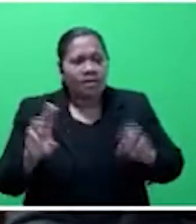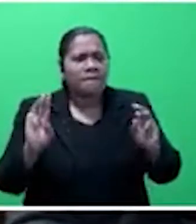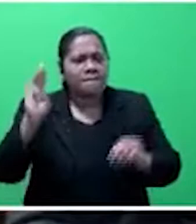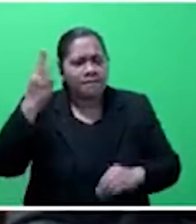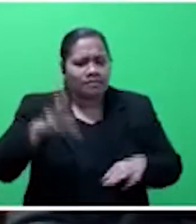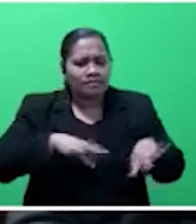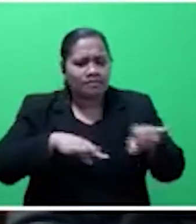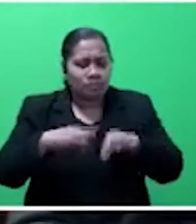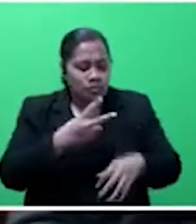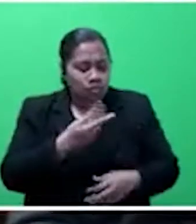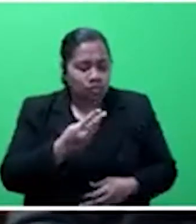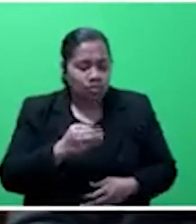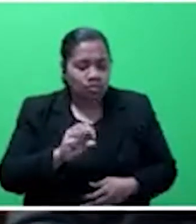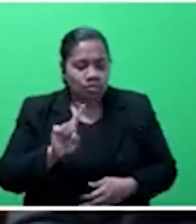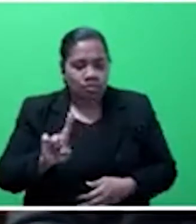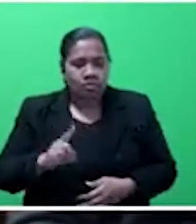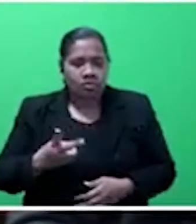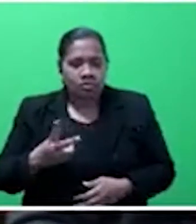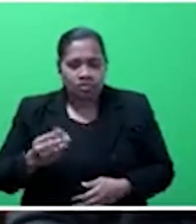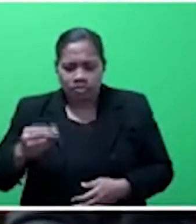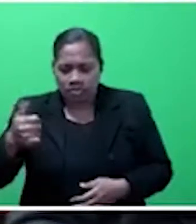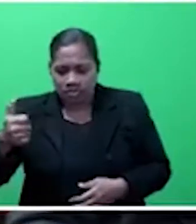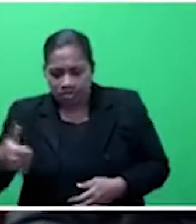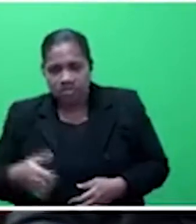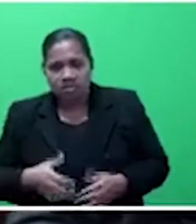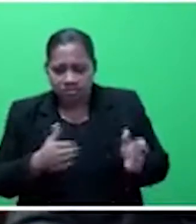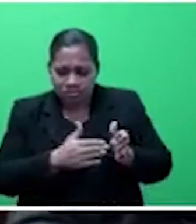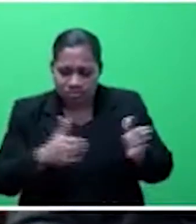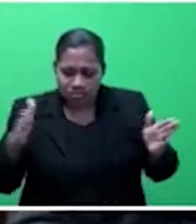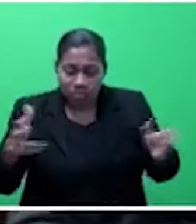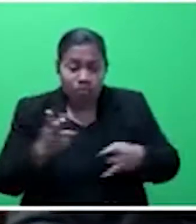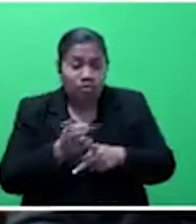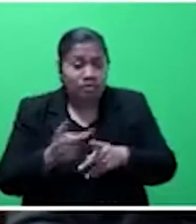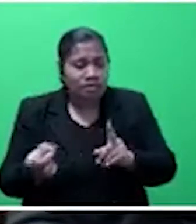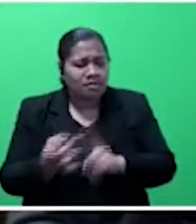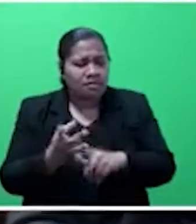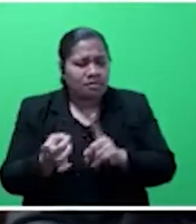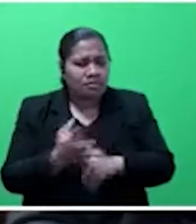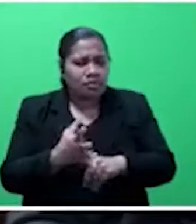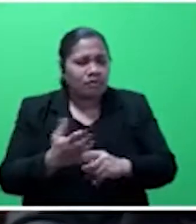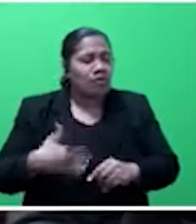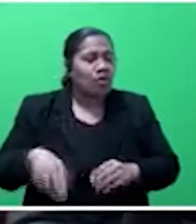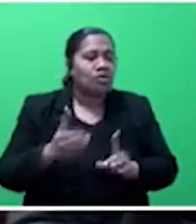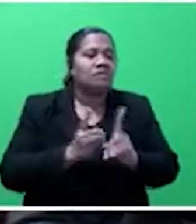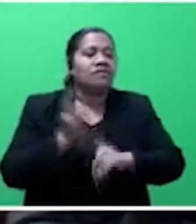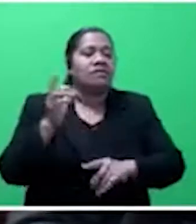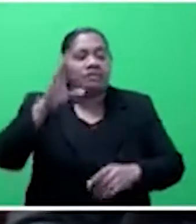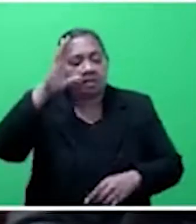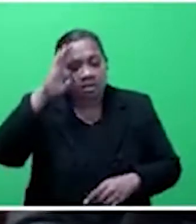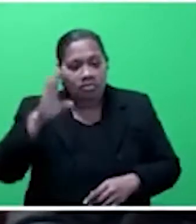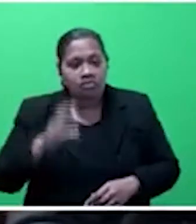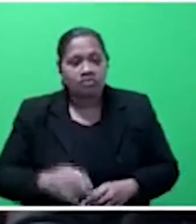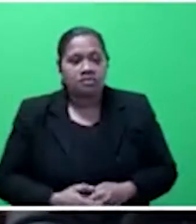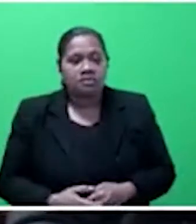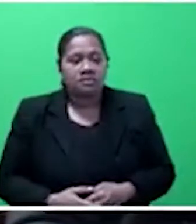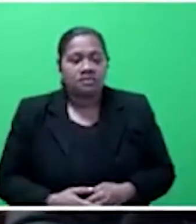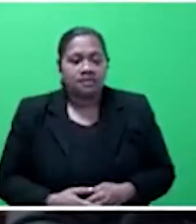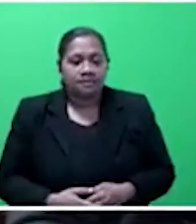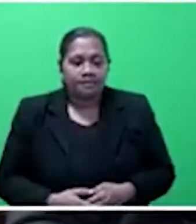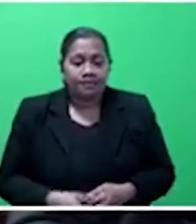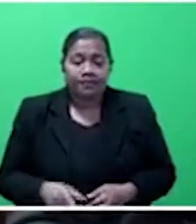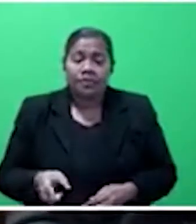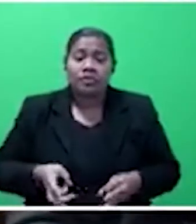2021-2036. Productivity is an important agenda, Mr. Speaker said, for all developing countries and is an effective way for